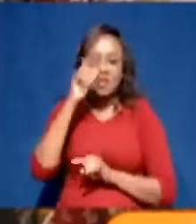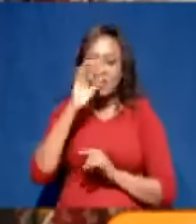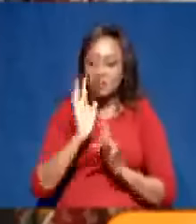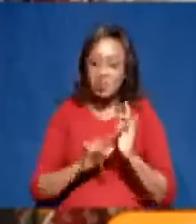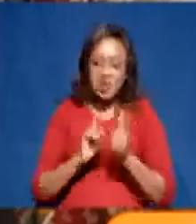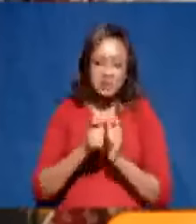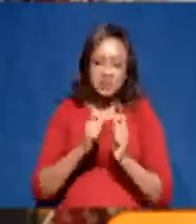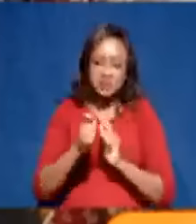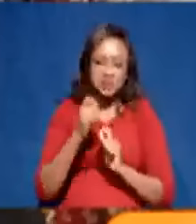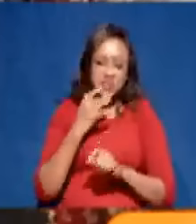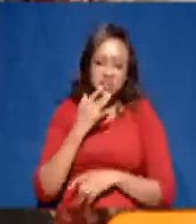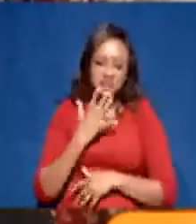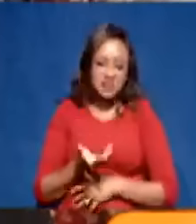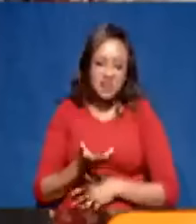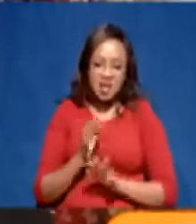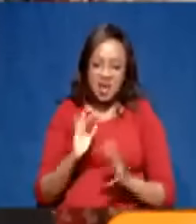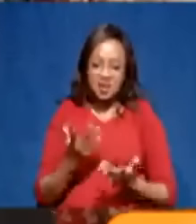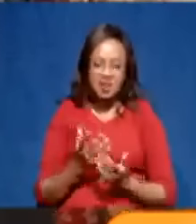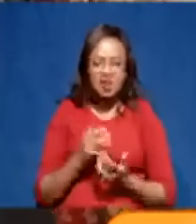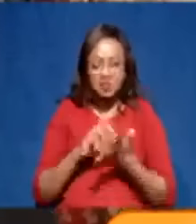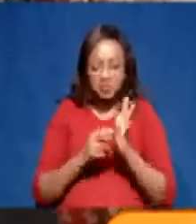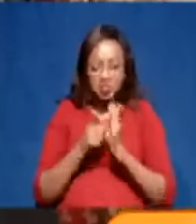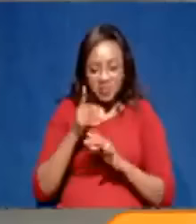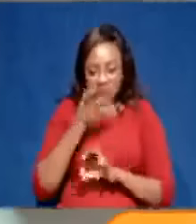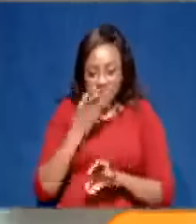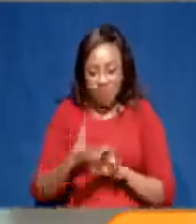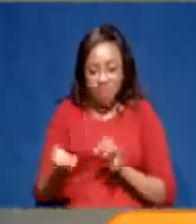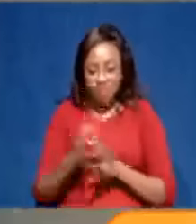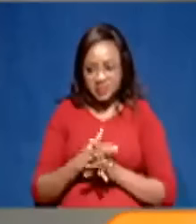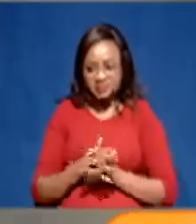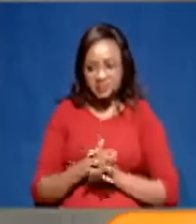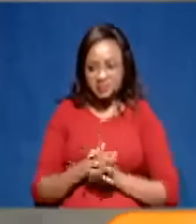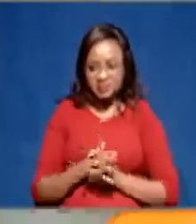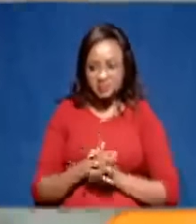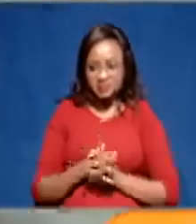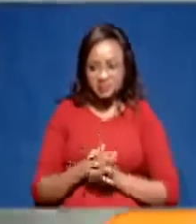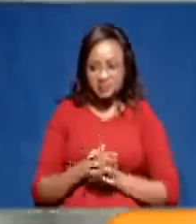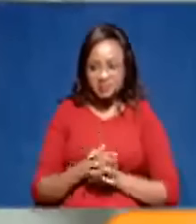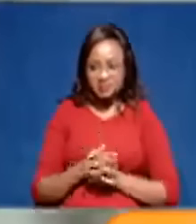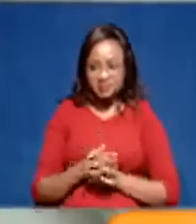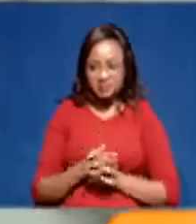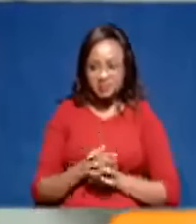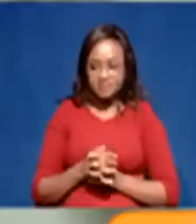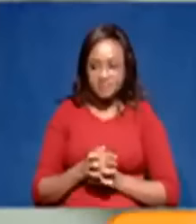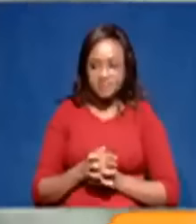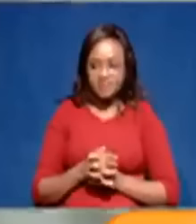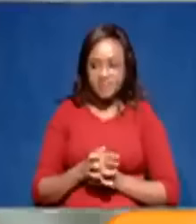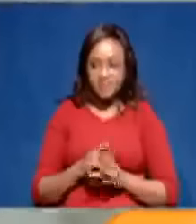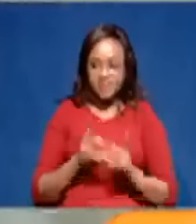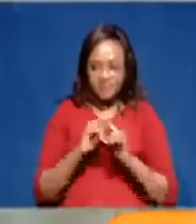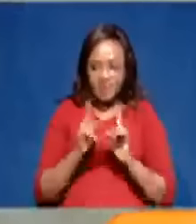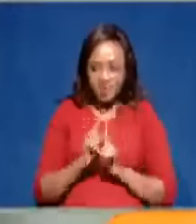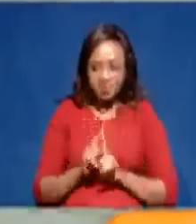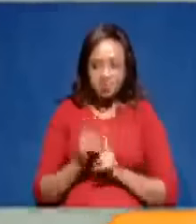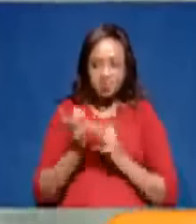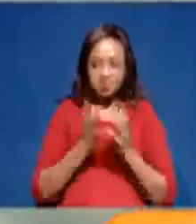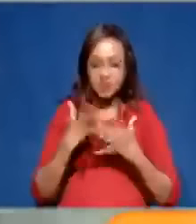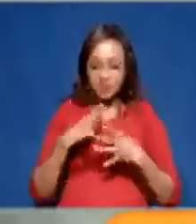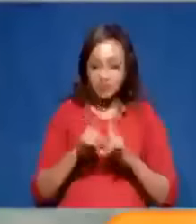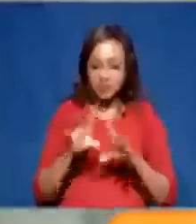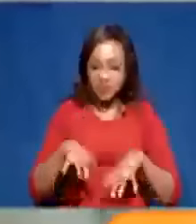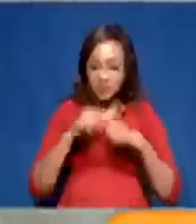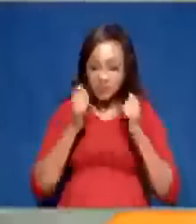kila siku. Unaelewa? So inakuwa ngumu sana. The dollar headache is not only felt by traders. According to Peter Otieno, the national